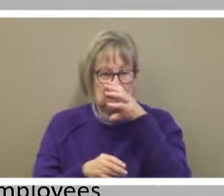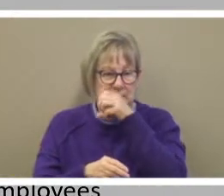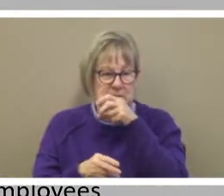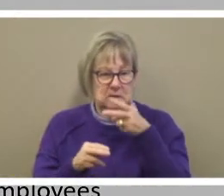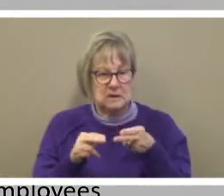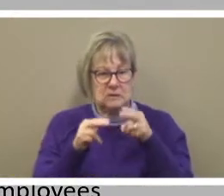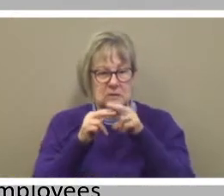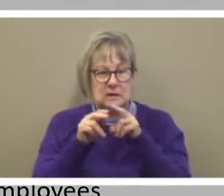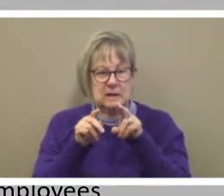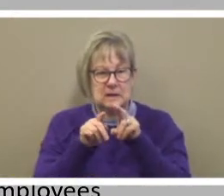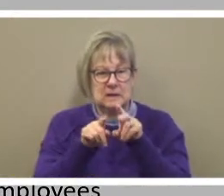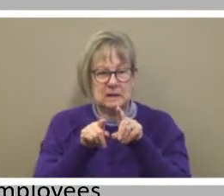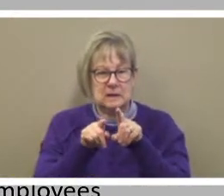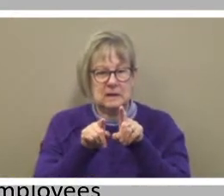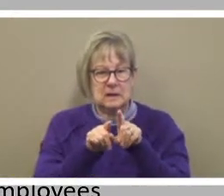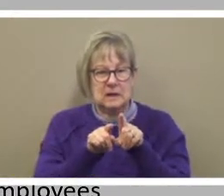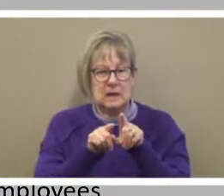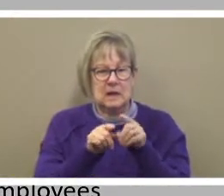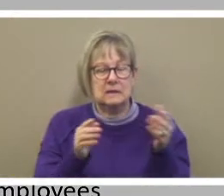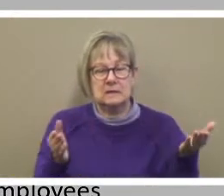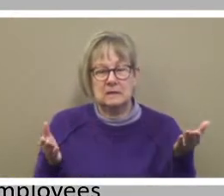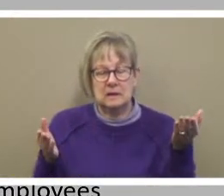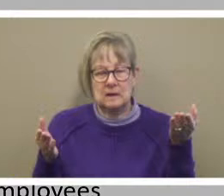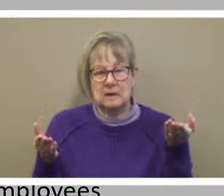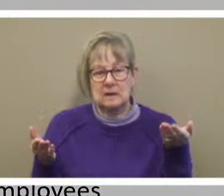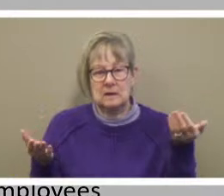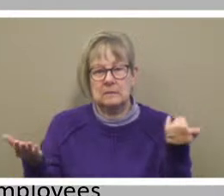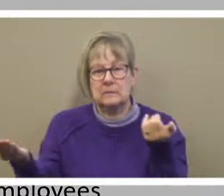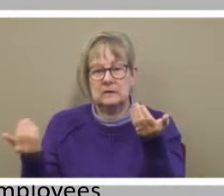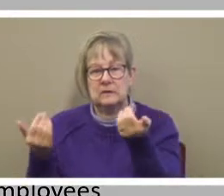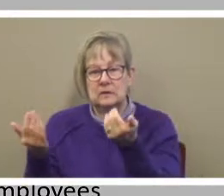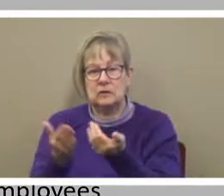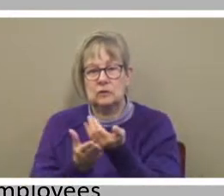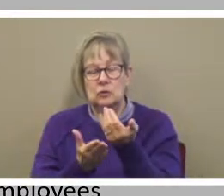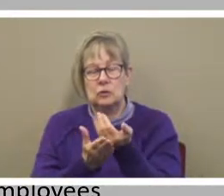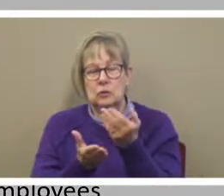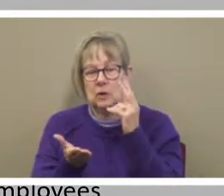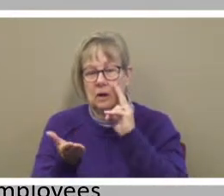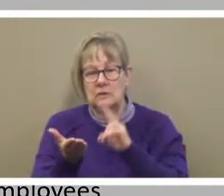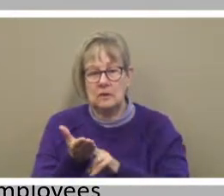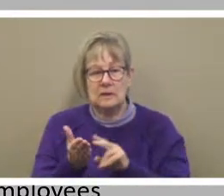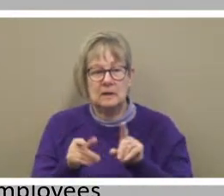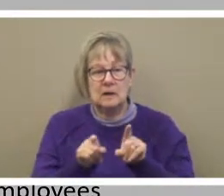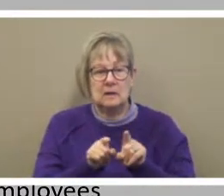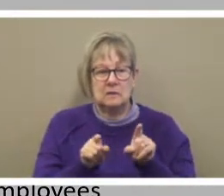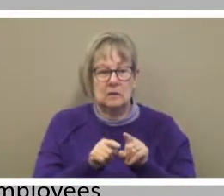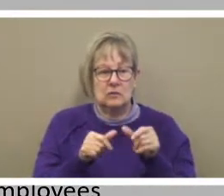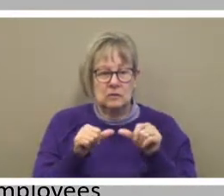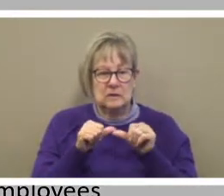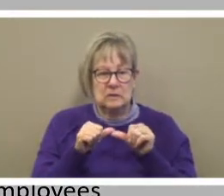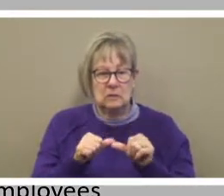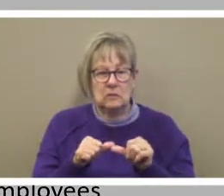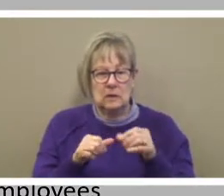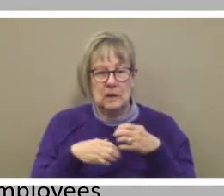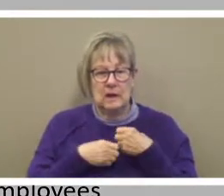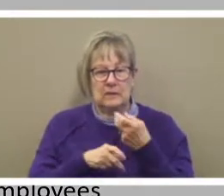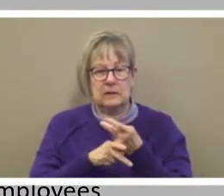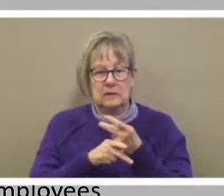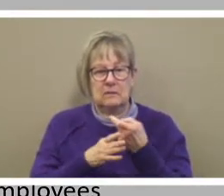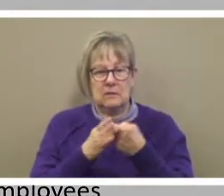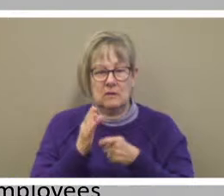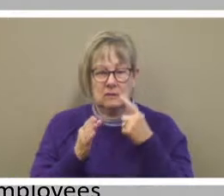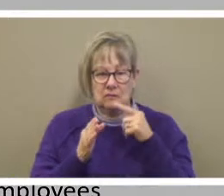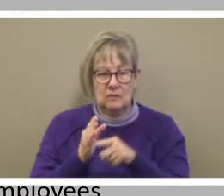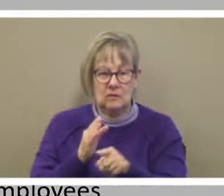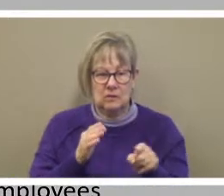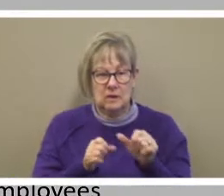as a result of the new solicitation. And we're also looking at trying to hold healthcare costs for our